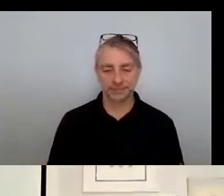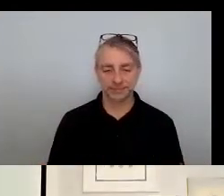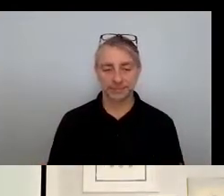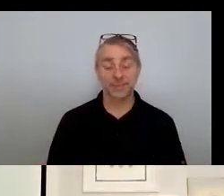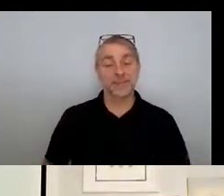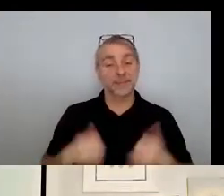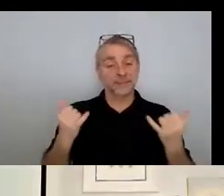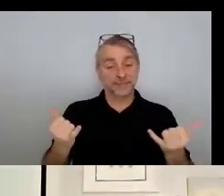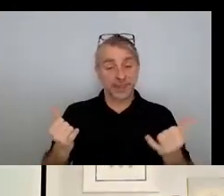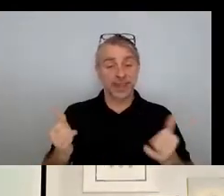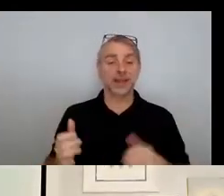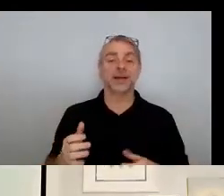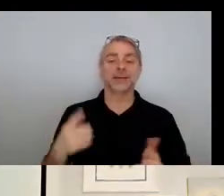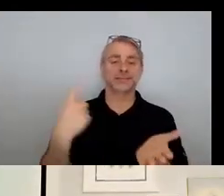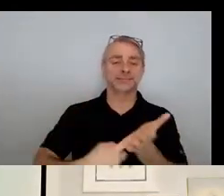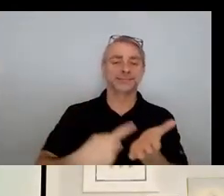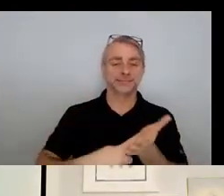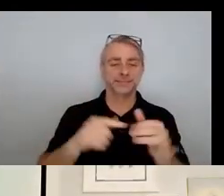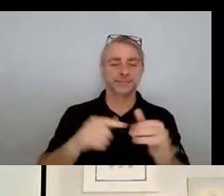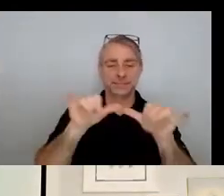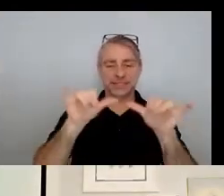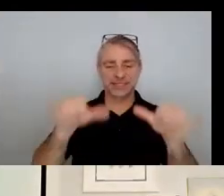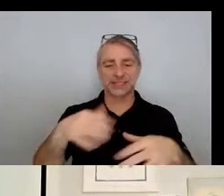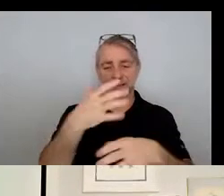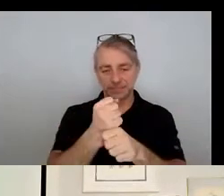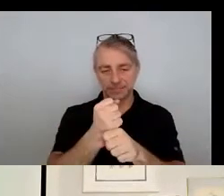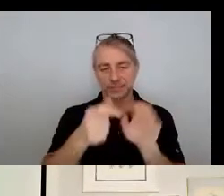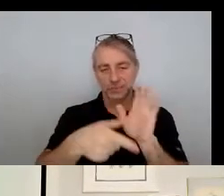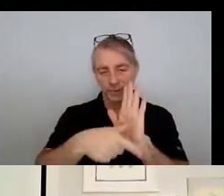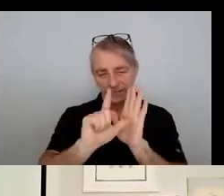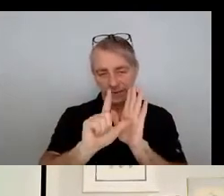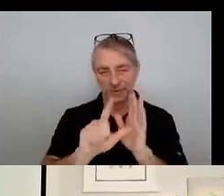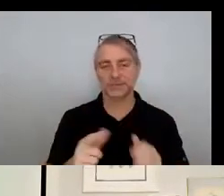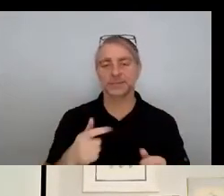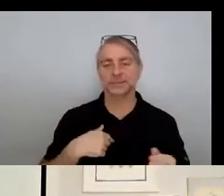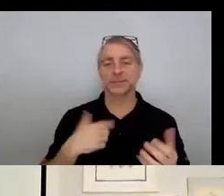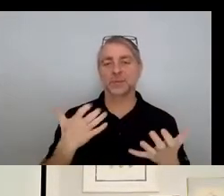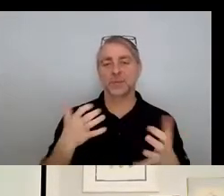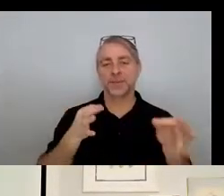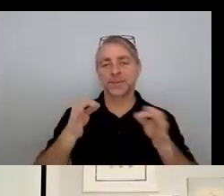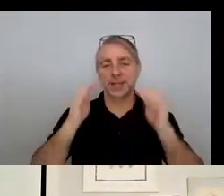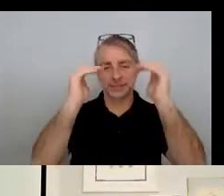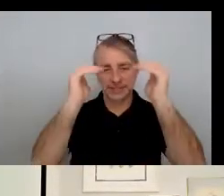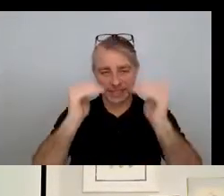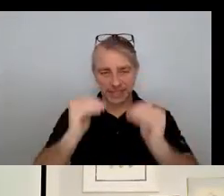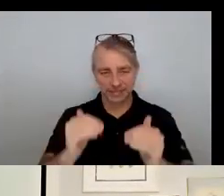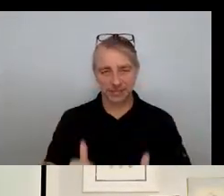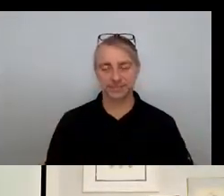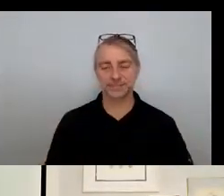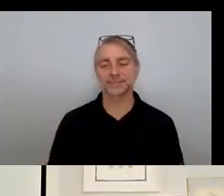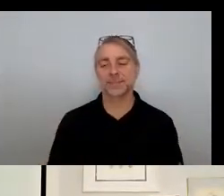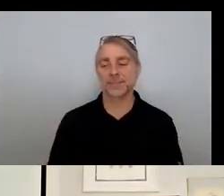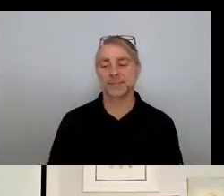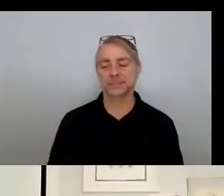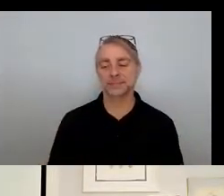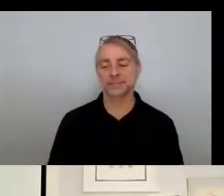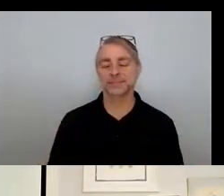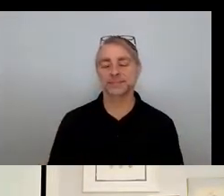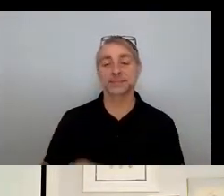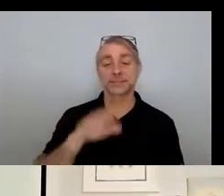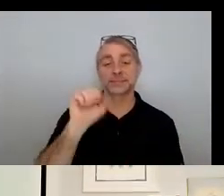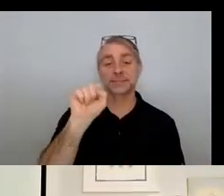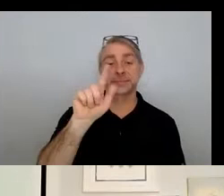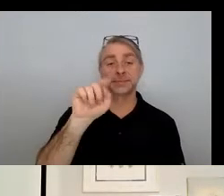reviews. So let's talk a little bit about the steps of a systematic review. So these steps come right